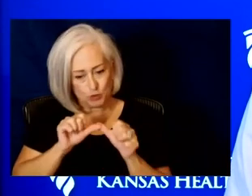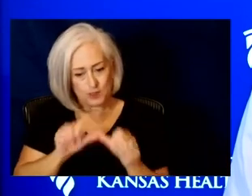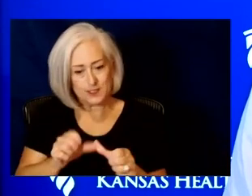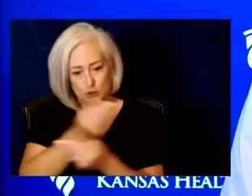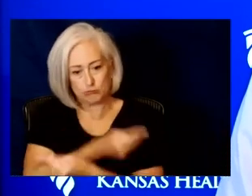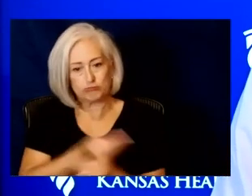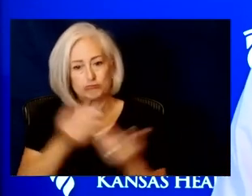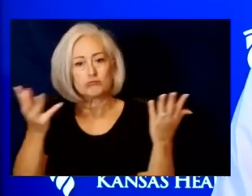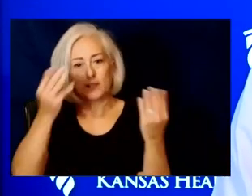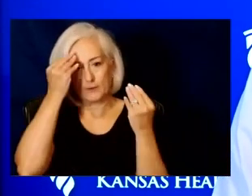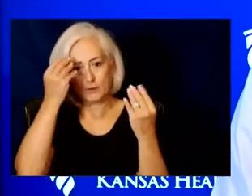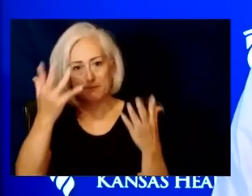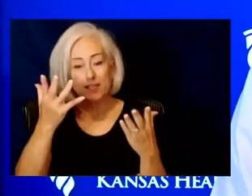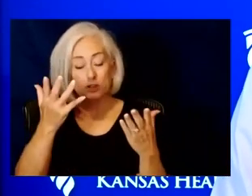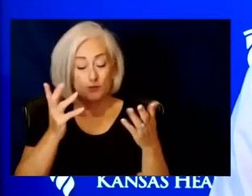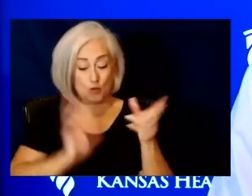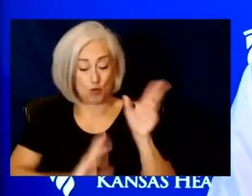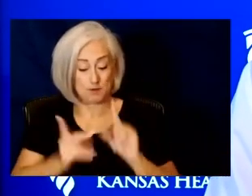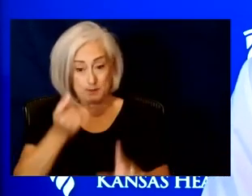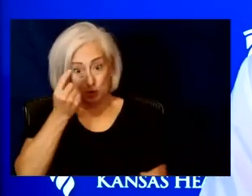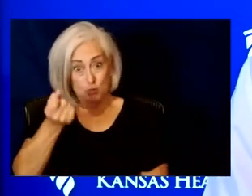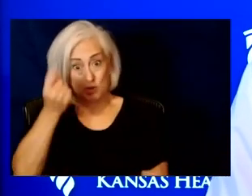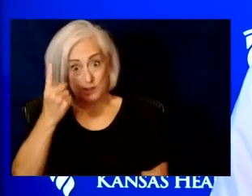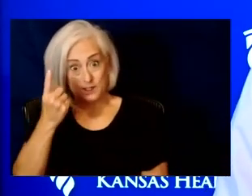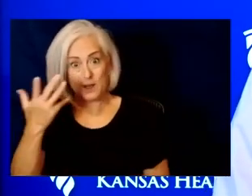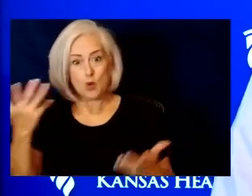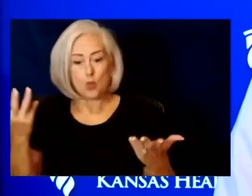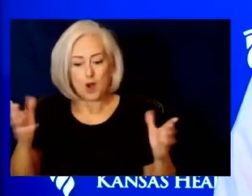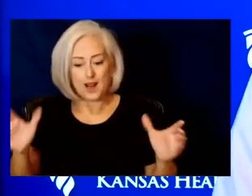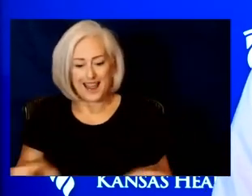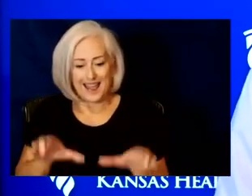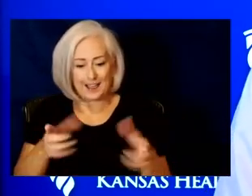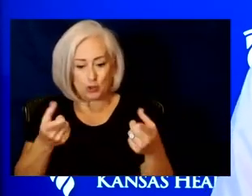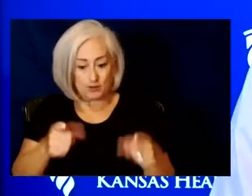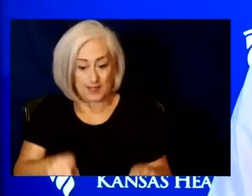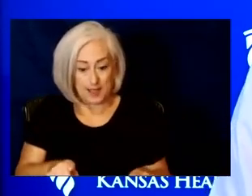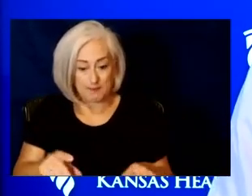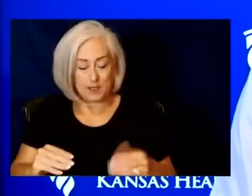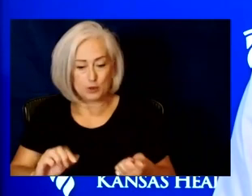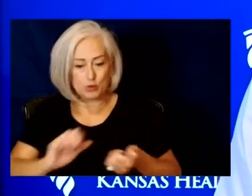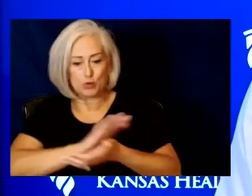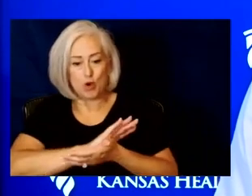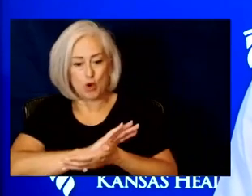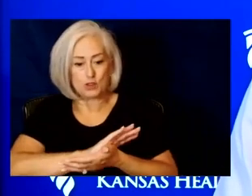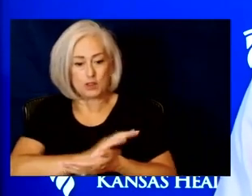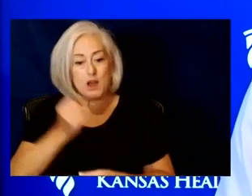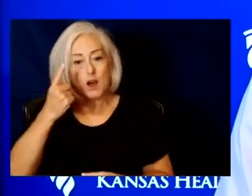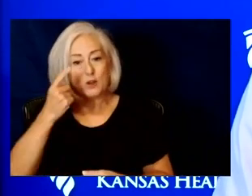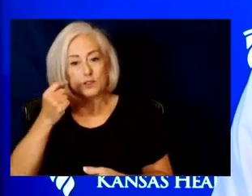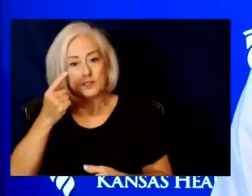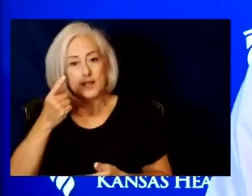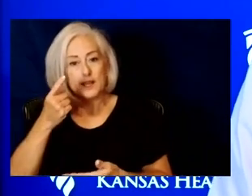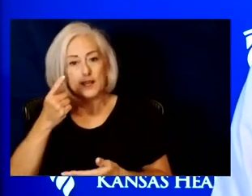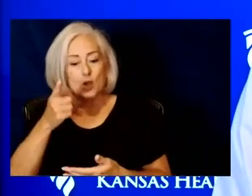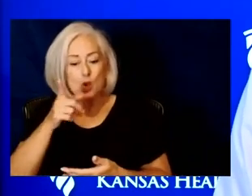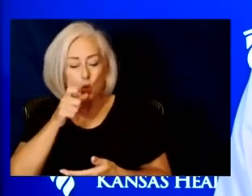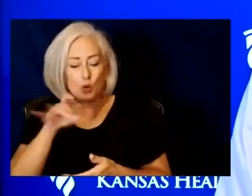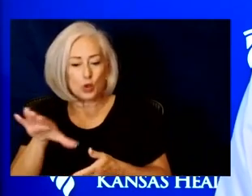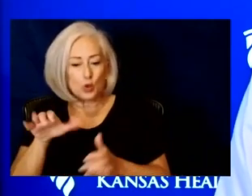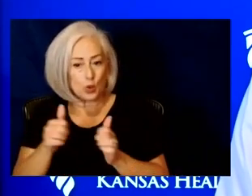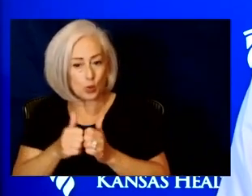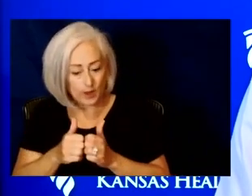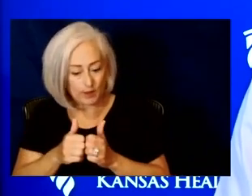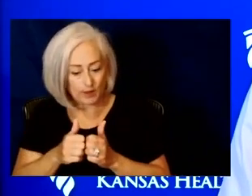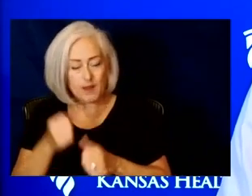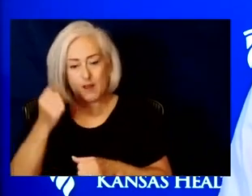everybody to understand, you know, what are the actions that you're doing, understand the people that you're doing them with, understand your risk of doing